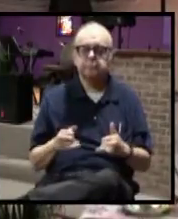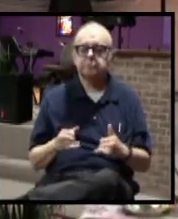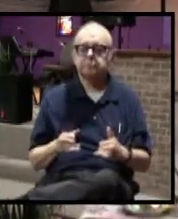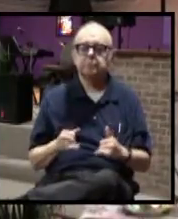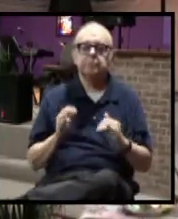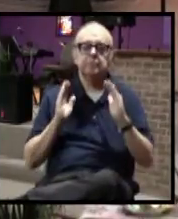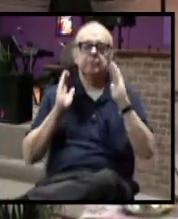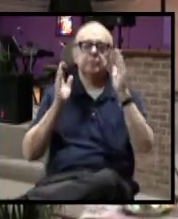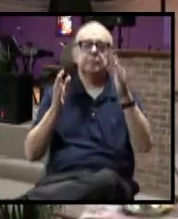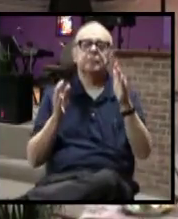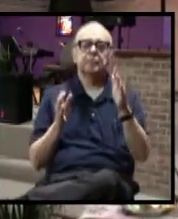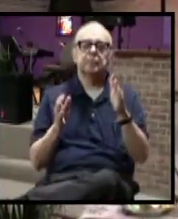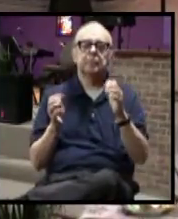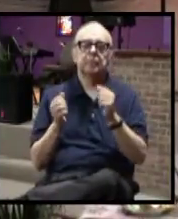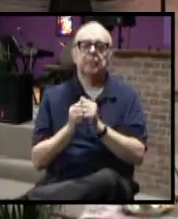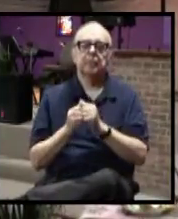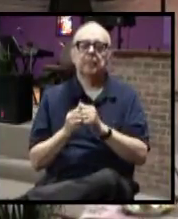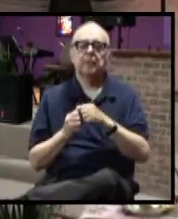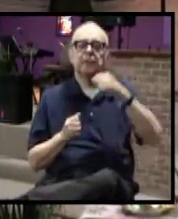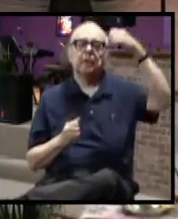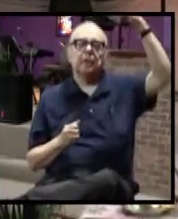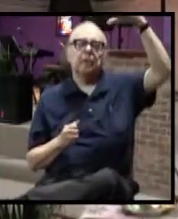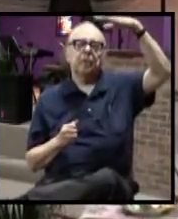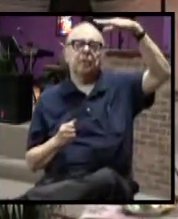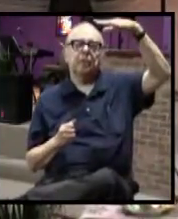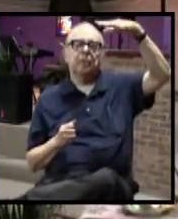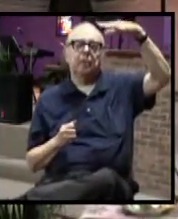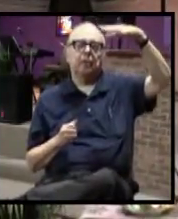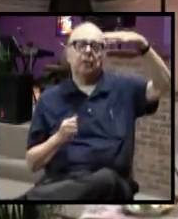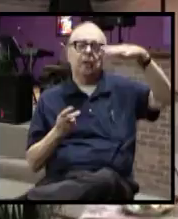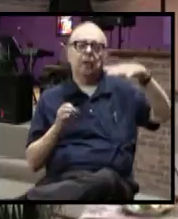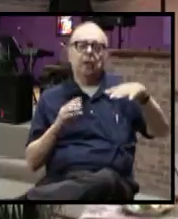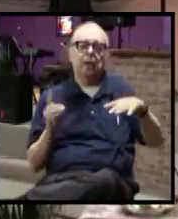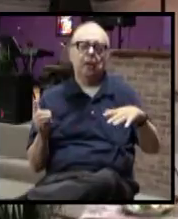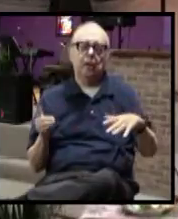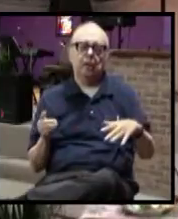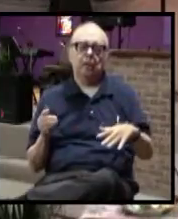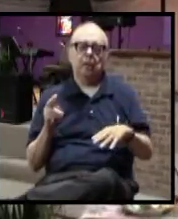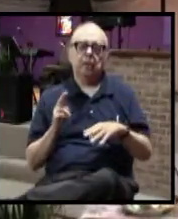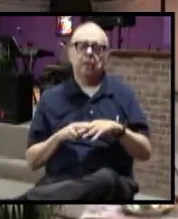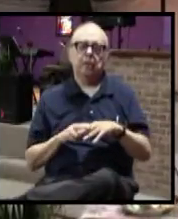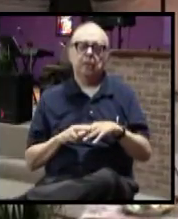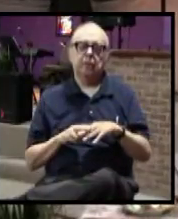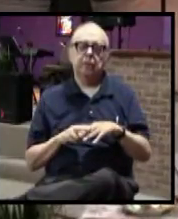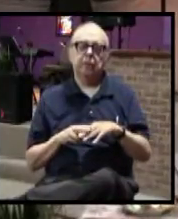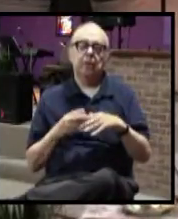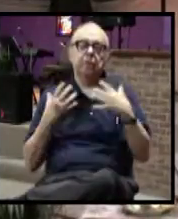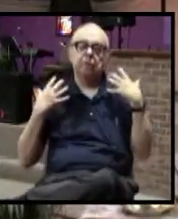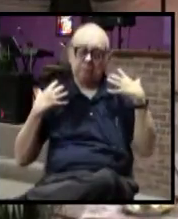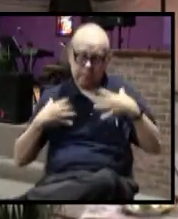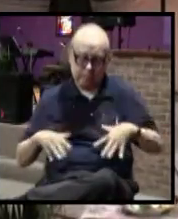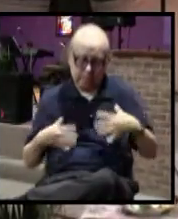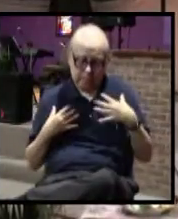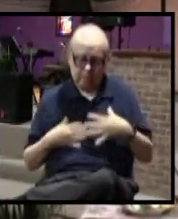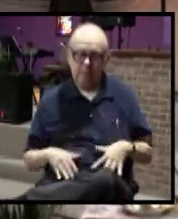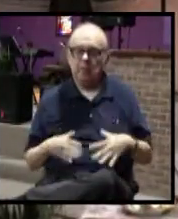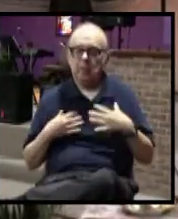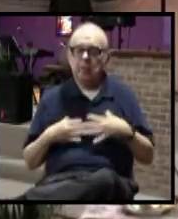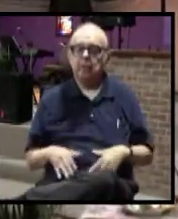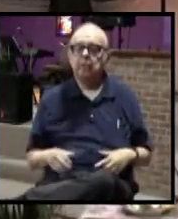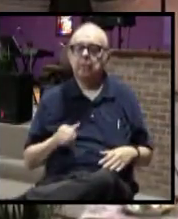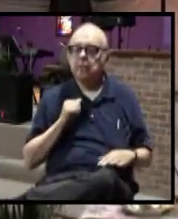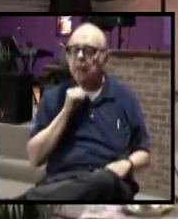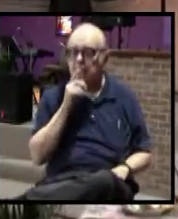playing volleyball when the sun's out and it's humid and you're just sitting there drenched,